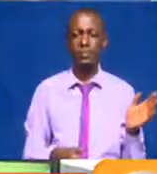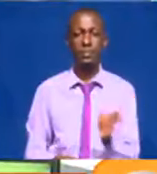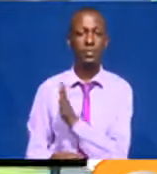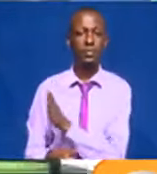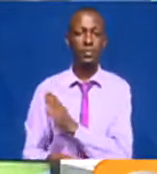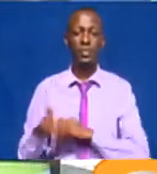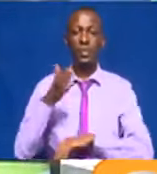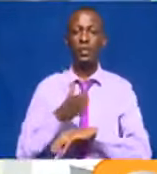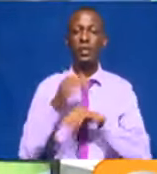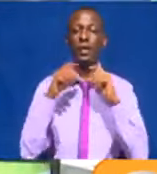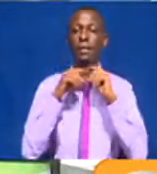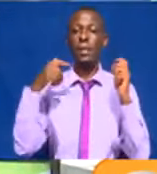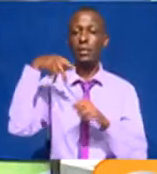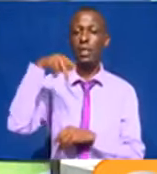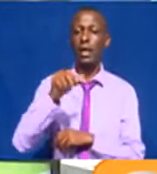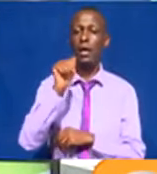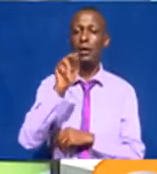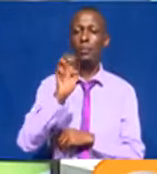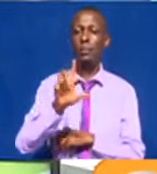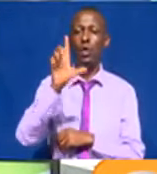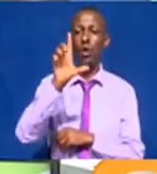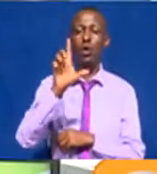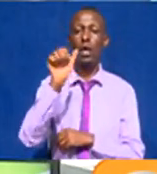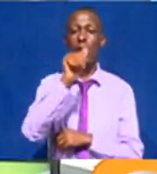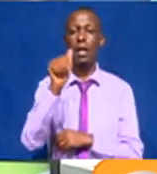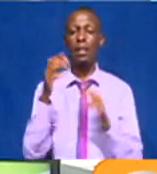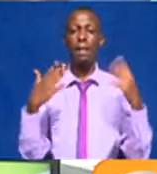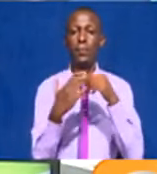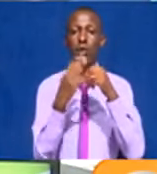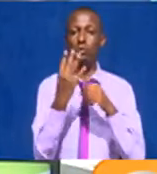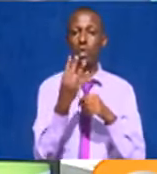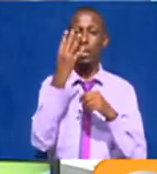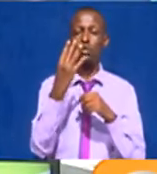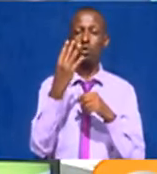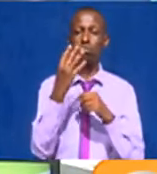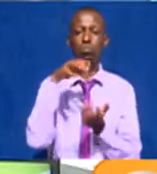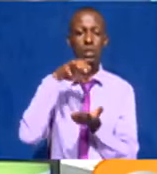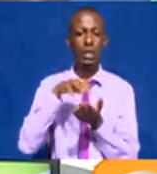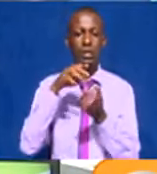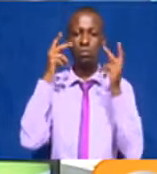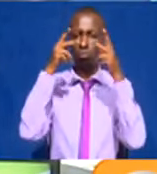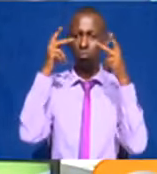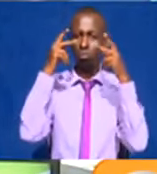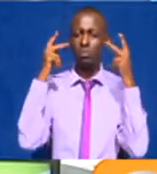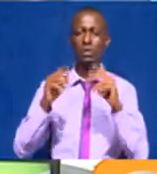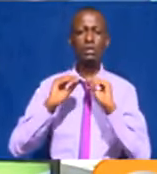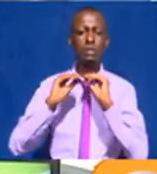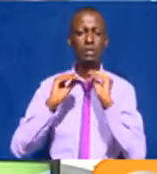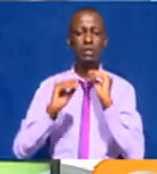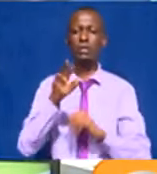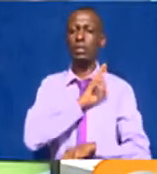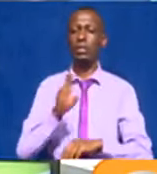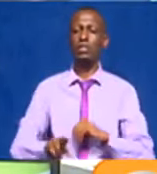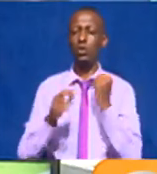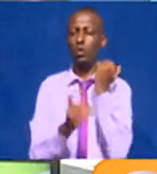controversial cleric Paul Nthenge Mackenzie and 94 other people accused of terrorism and radicalization in Shakahola have